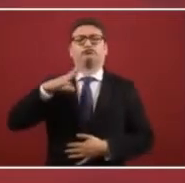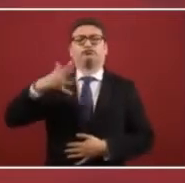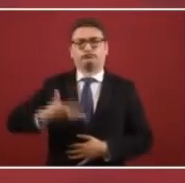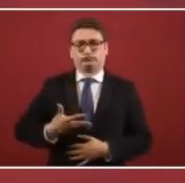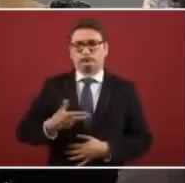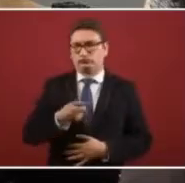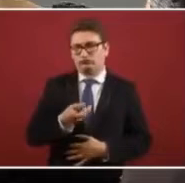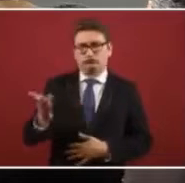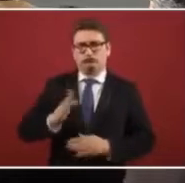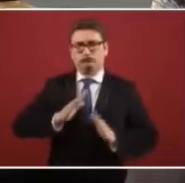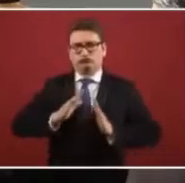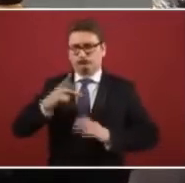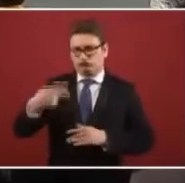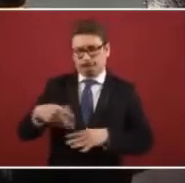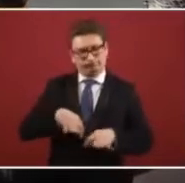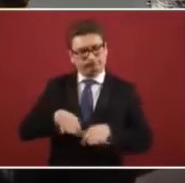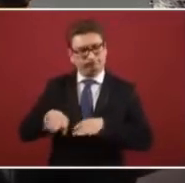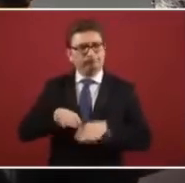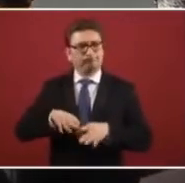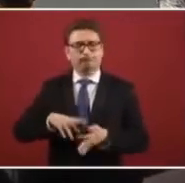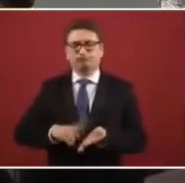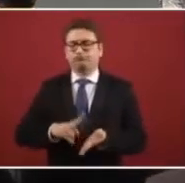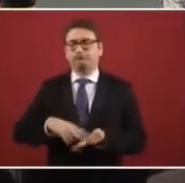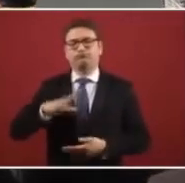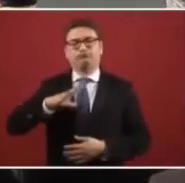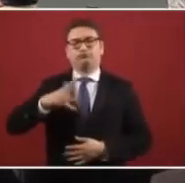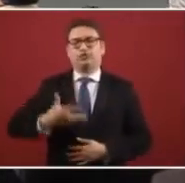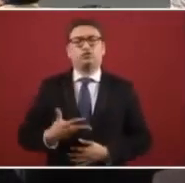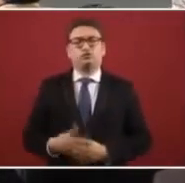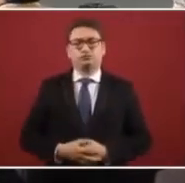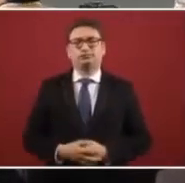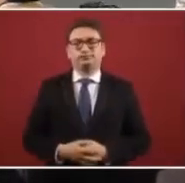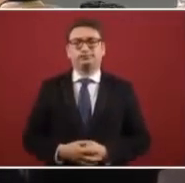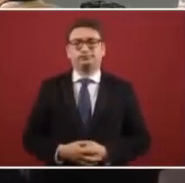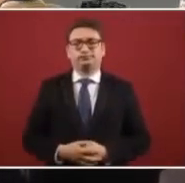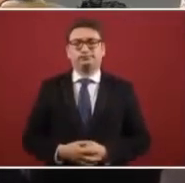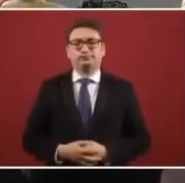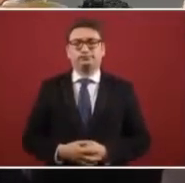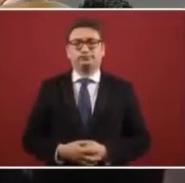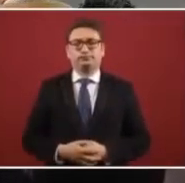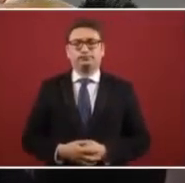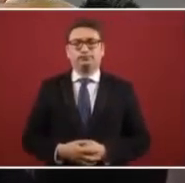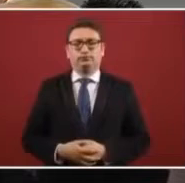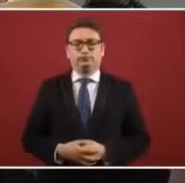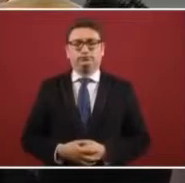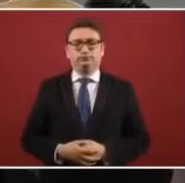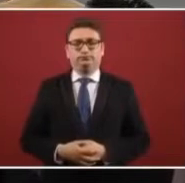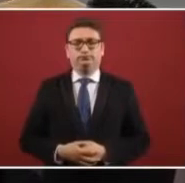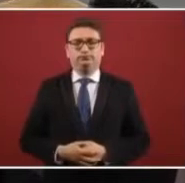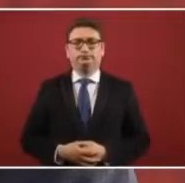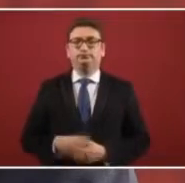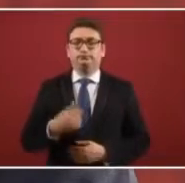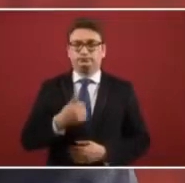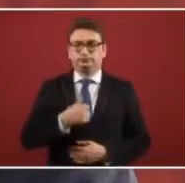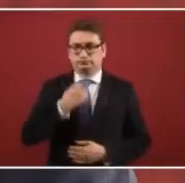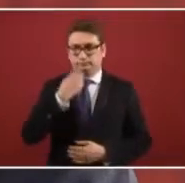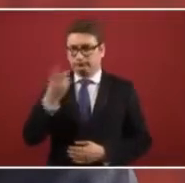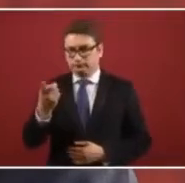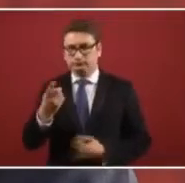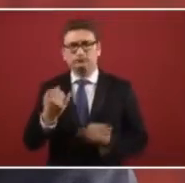very proud of what they do. We are very, very proud, and I can say to